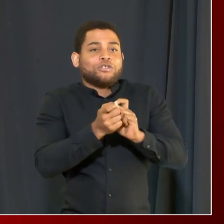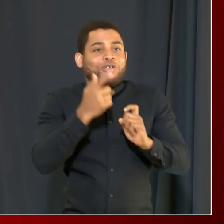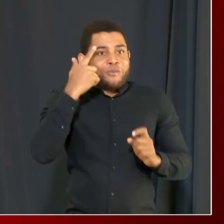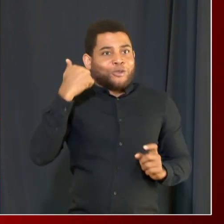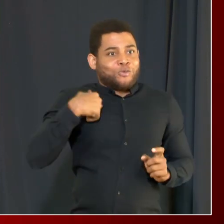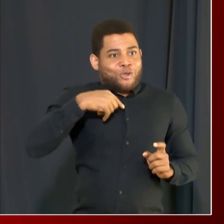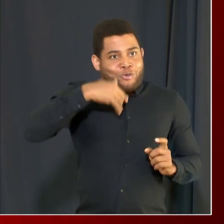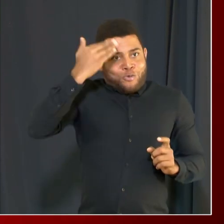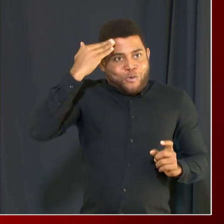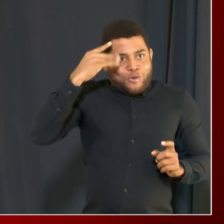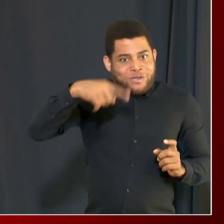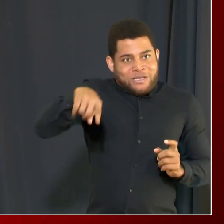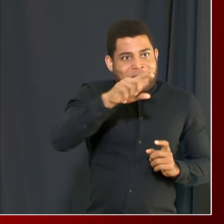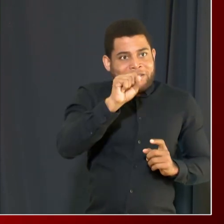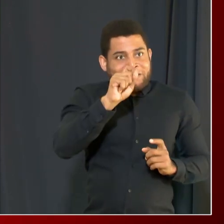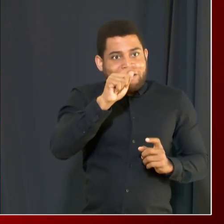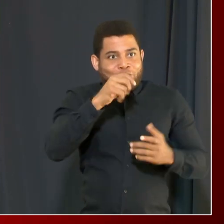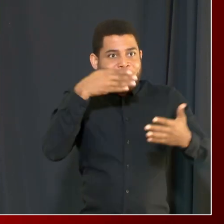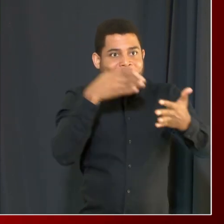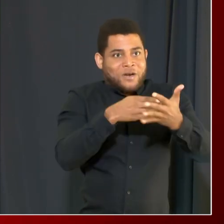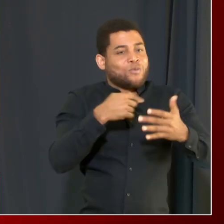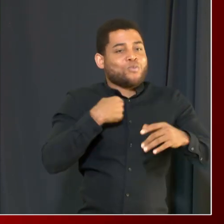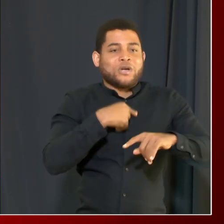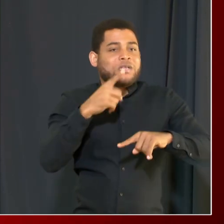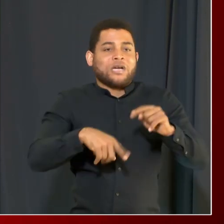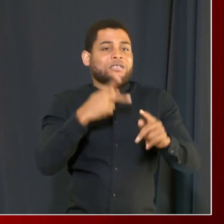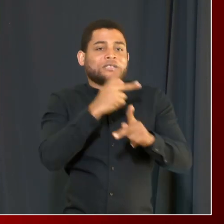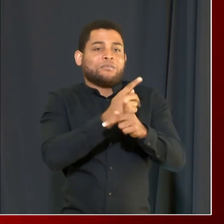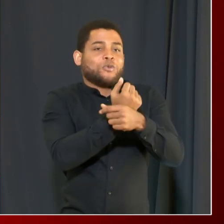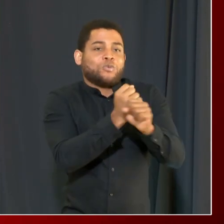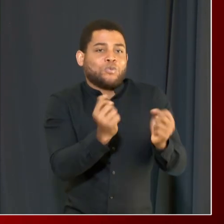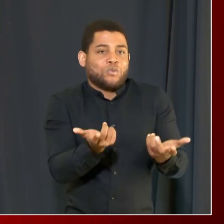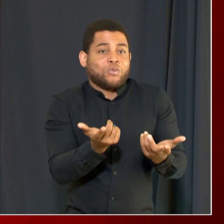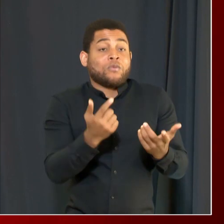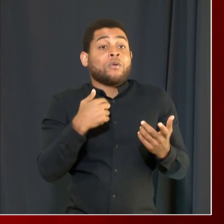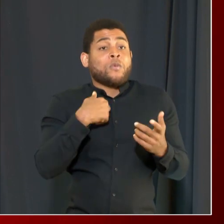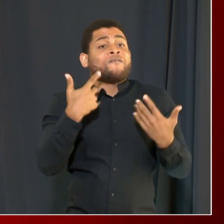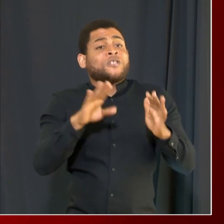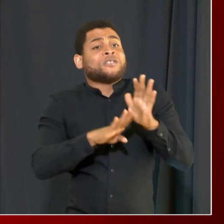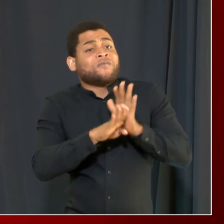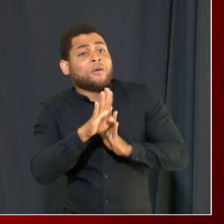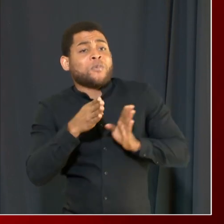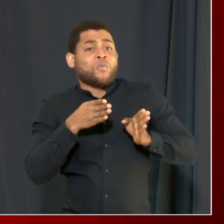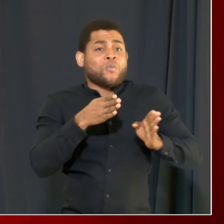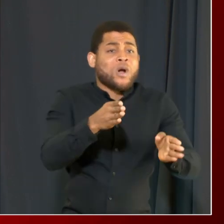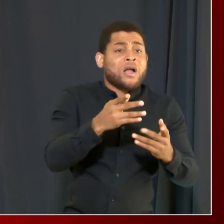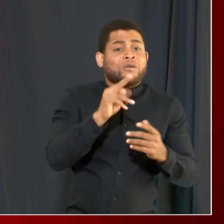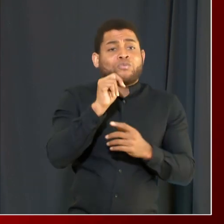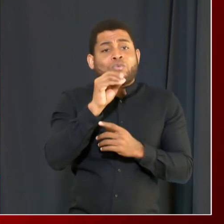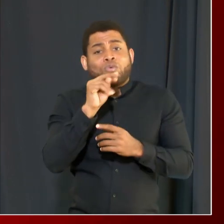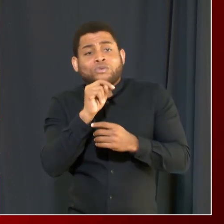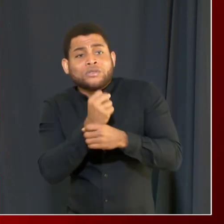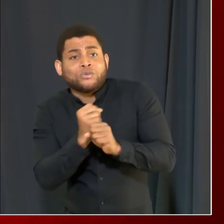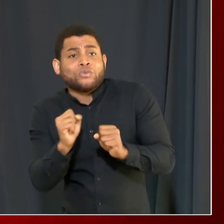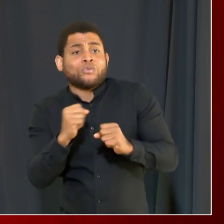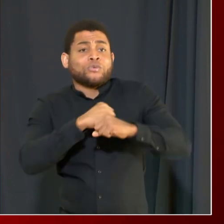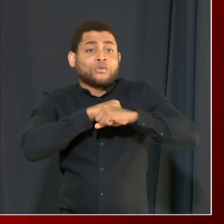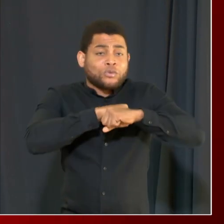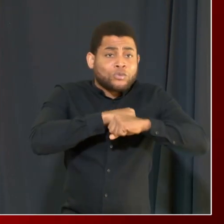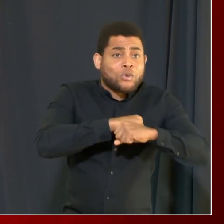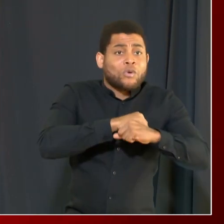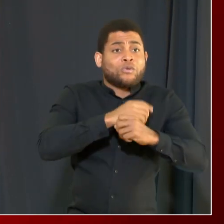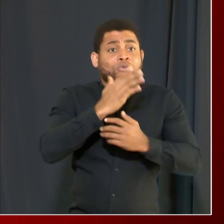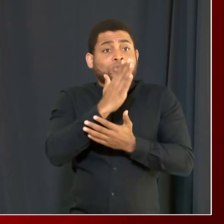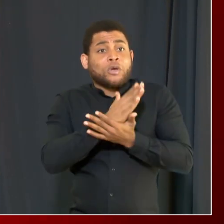held securely. So we have developed a way to hold youth on non-secure side while making sure they're in a